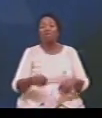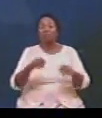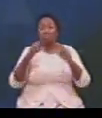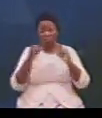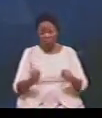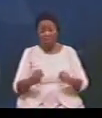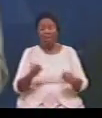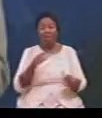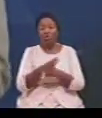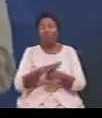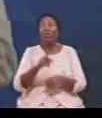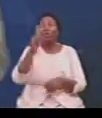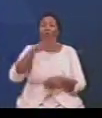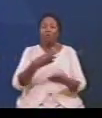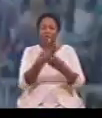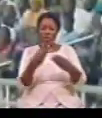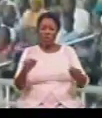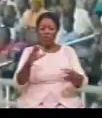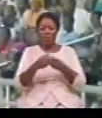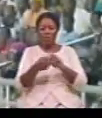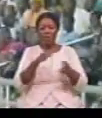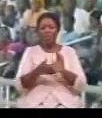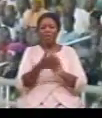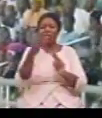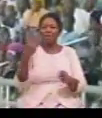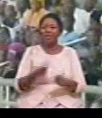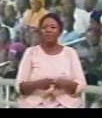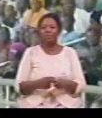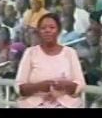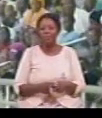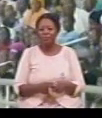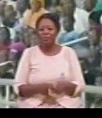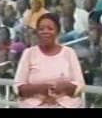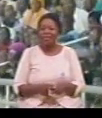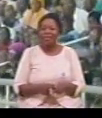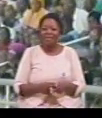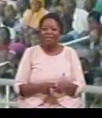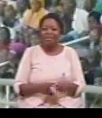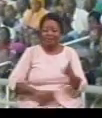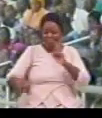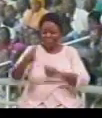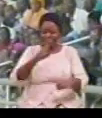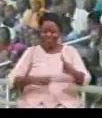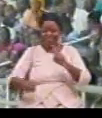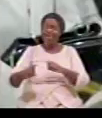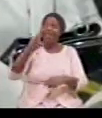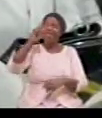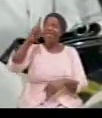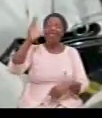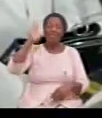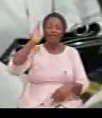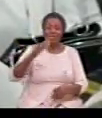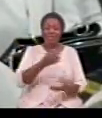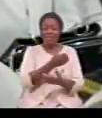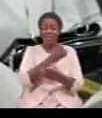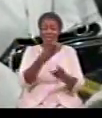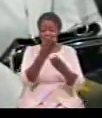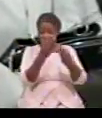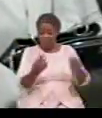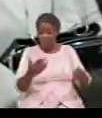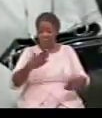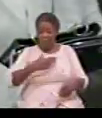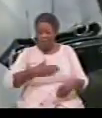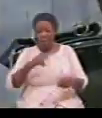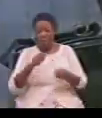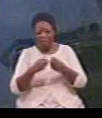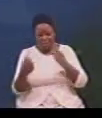capable. It will solve your problem. It will solve my problem. You